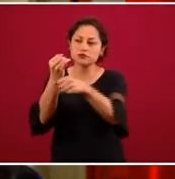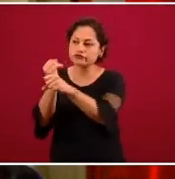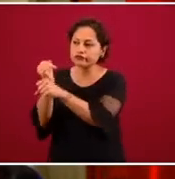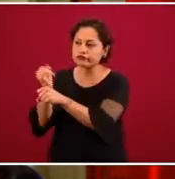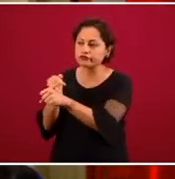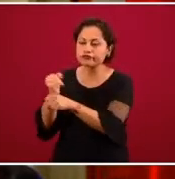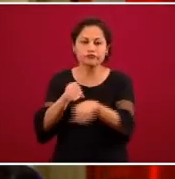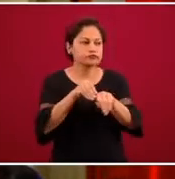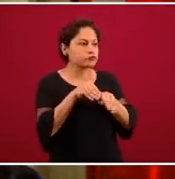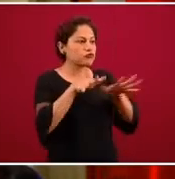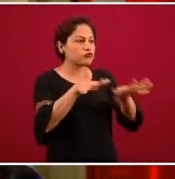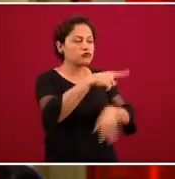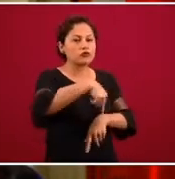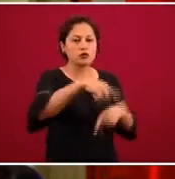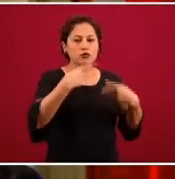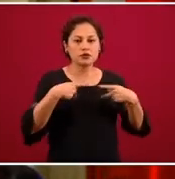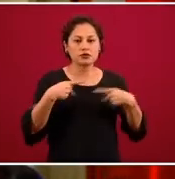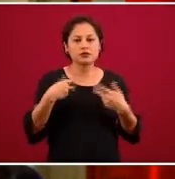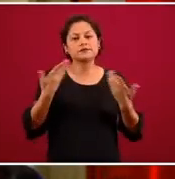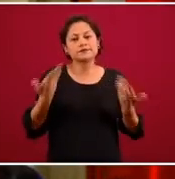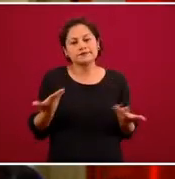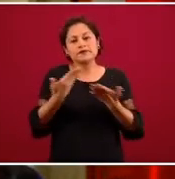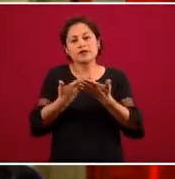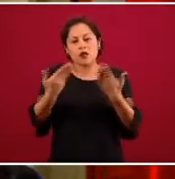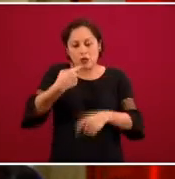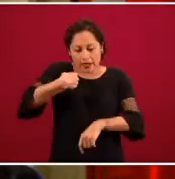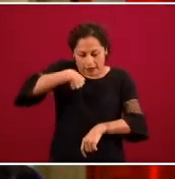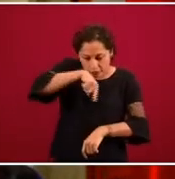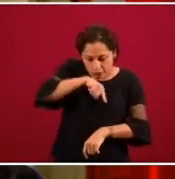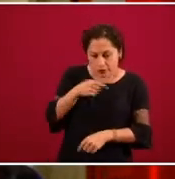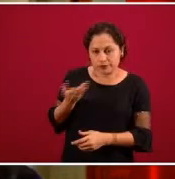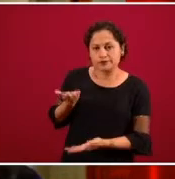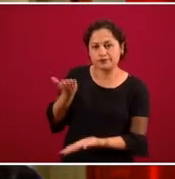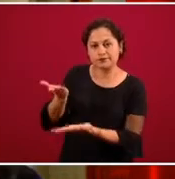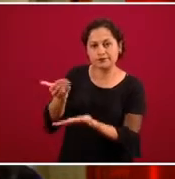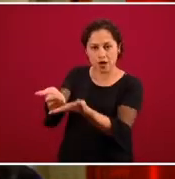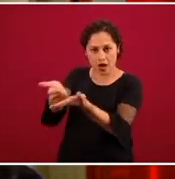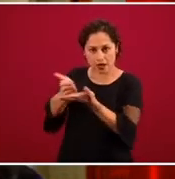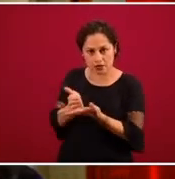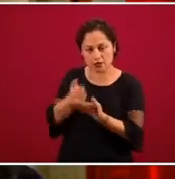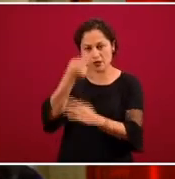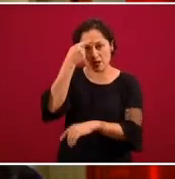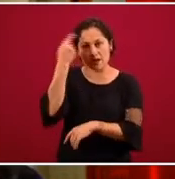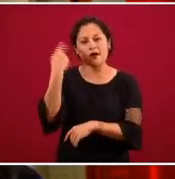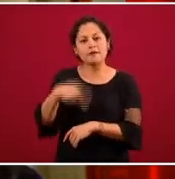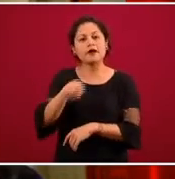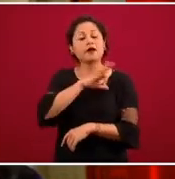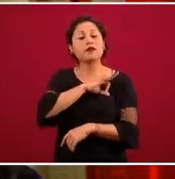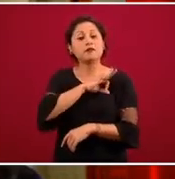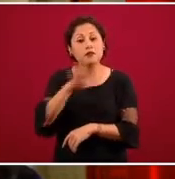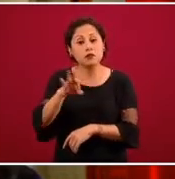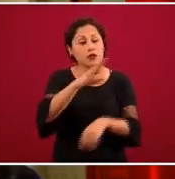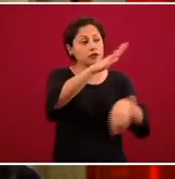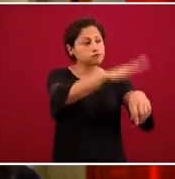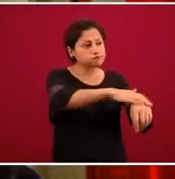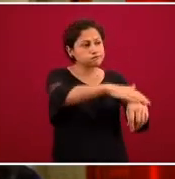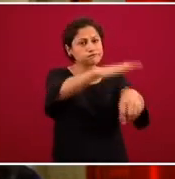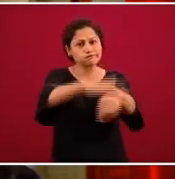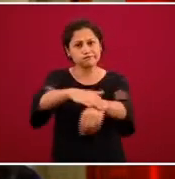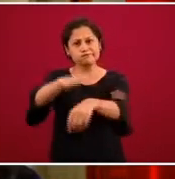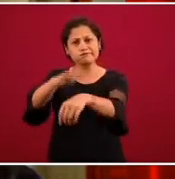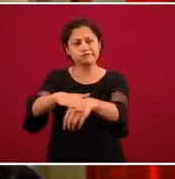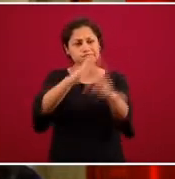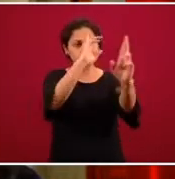want to really have your support. I want to appeal for your support. Now, please, I want to make this an extensive